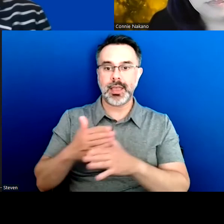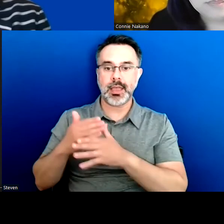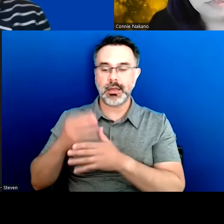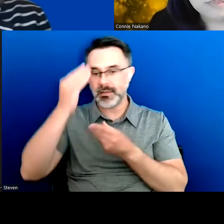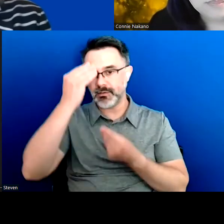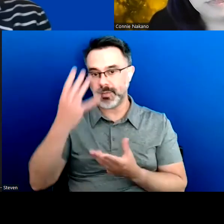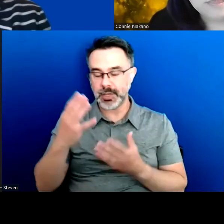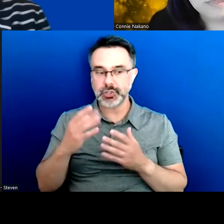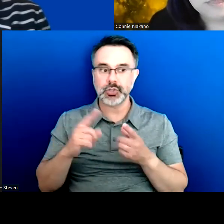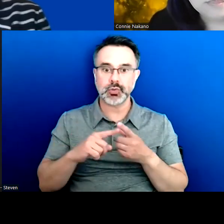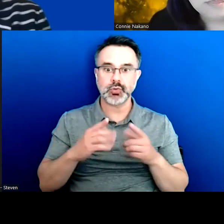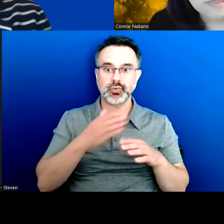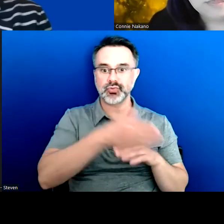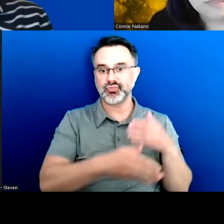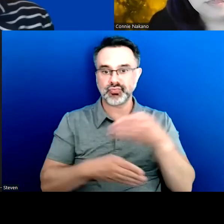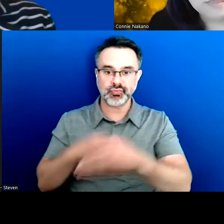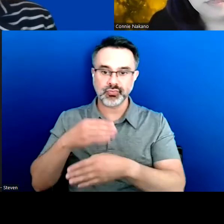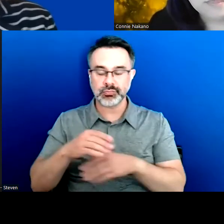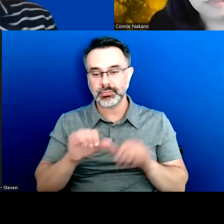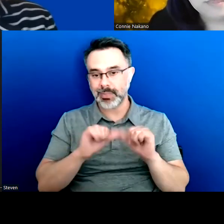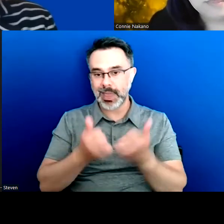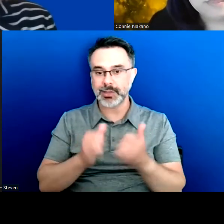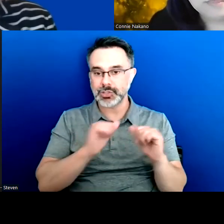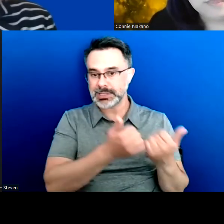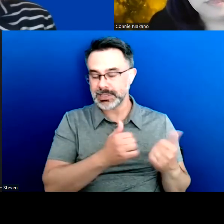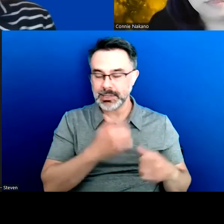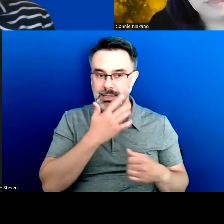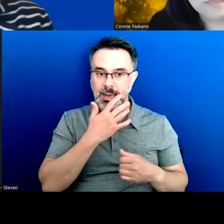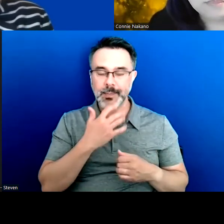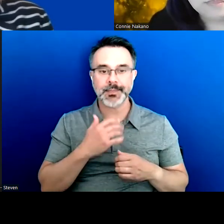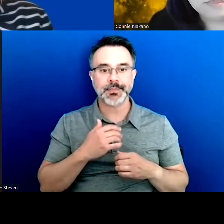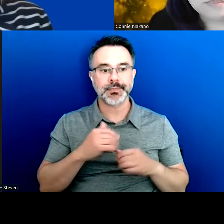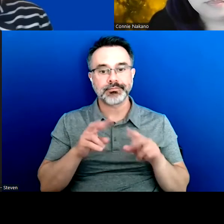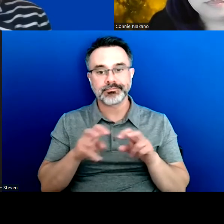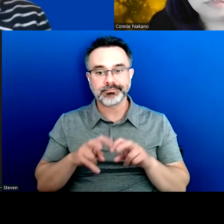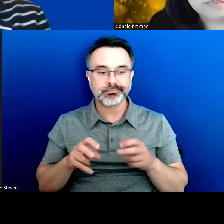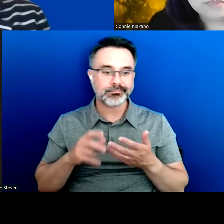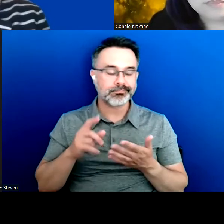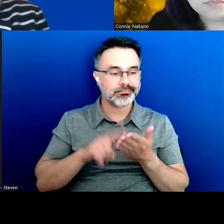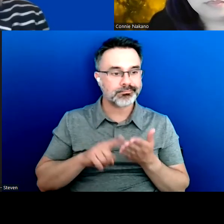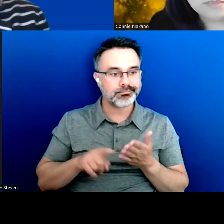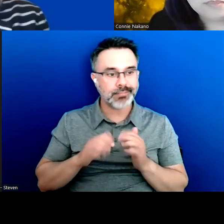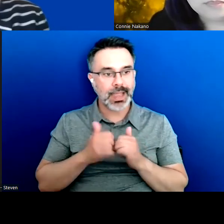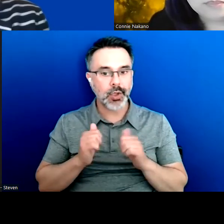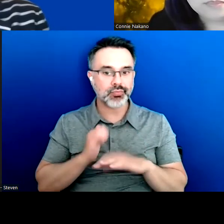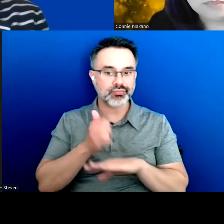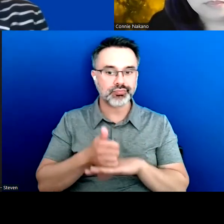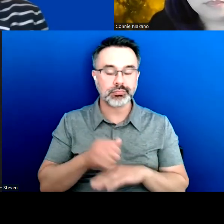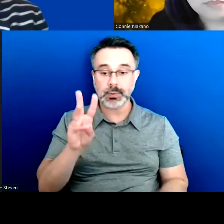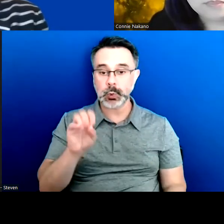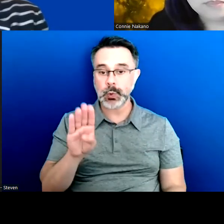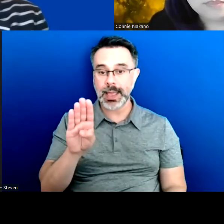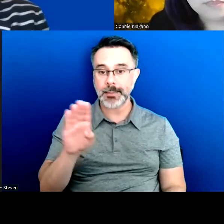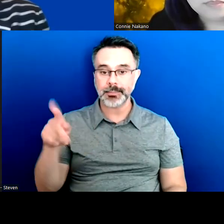on aging and independent living centers. We are looking at a web portal that's in development as an